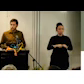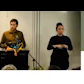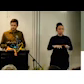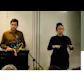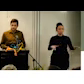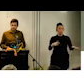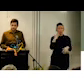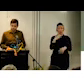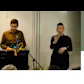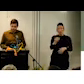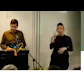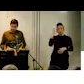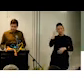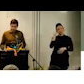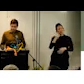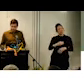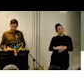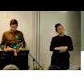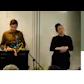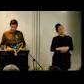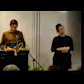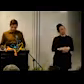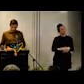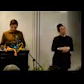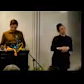like dementia or Alzheimer's disease.